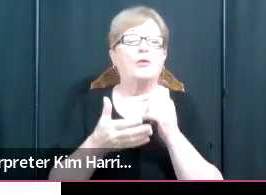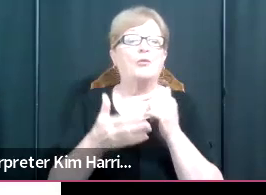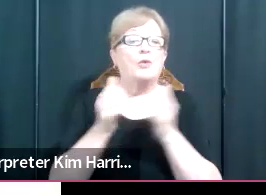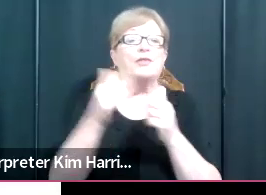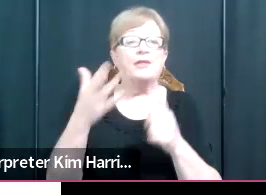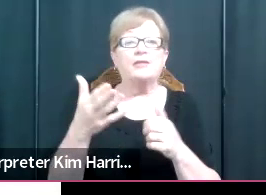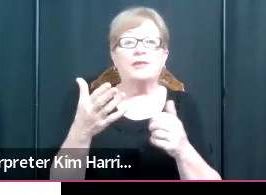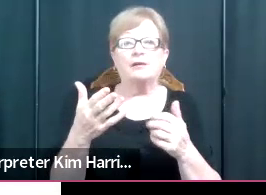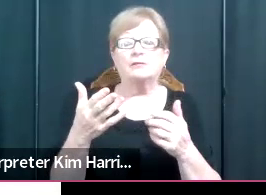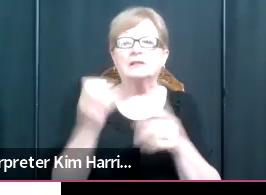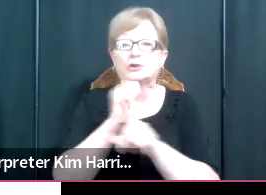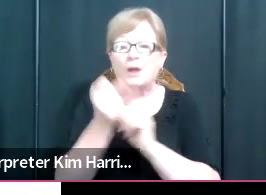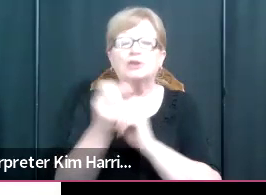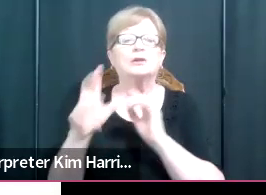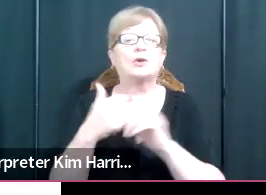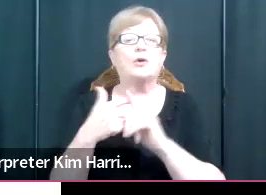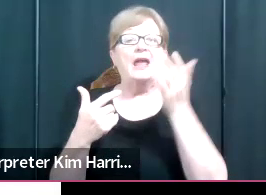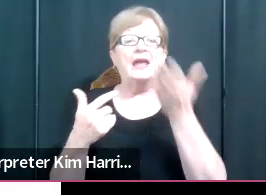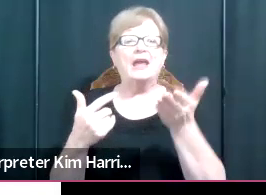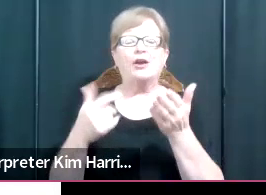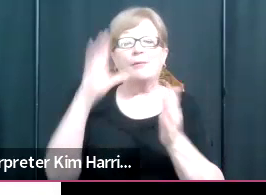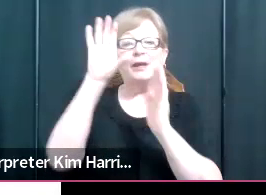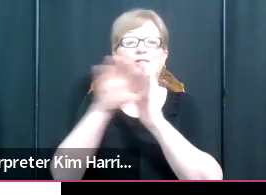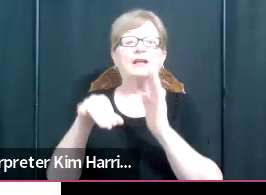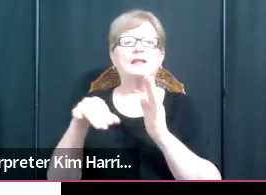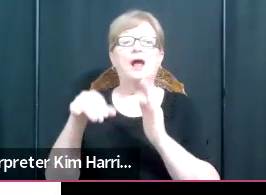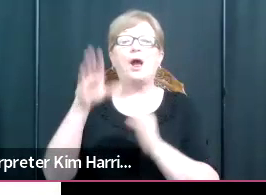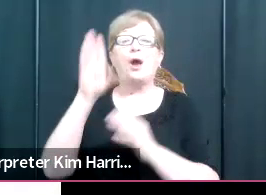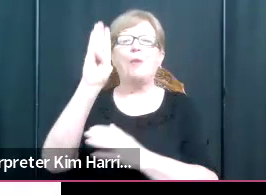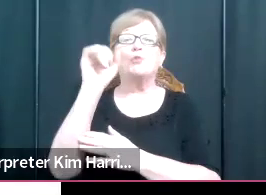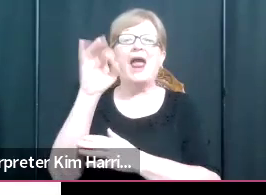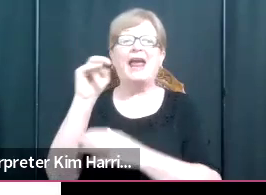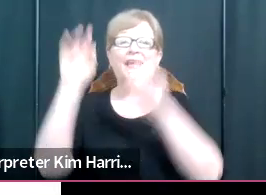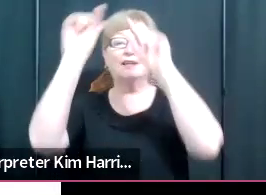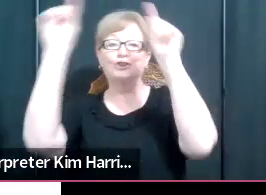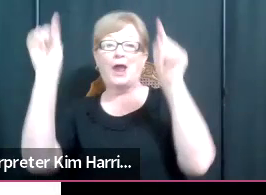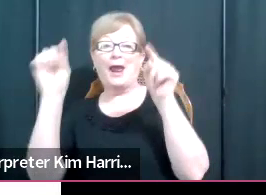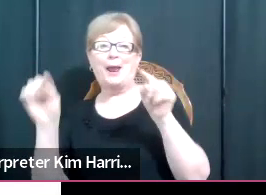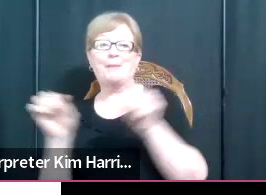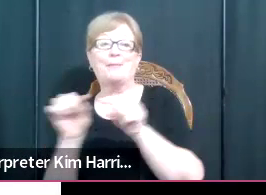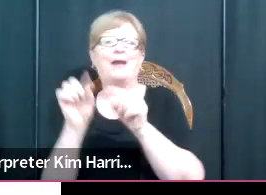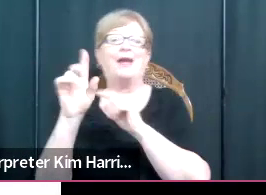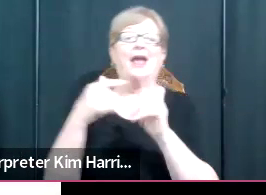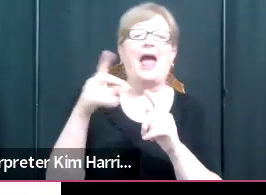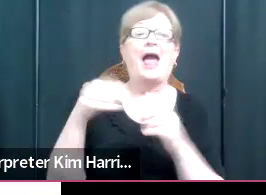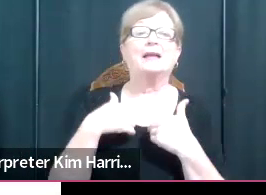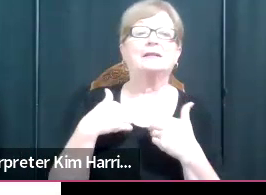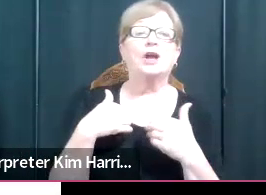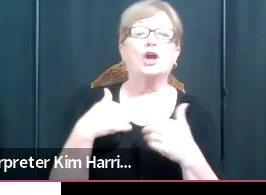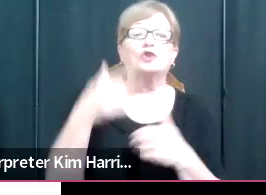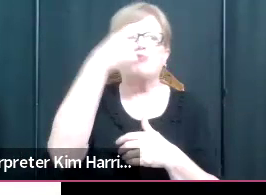slide is of a brain-shaped word cloud with words like trauma, fear,